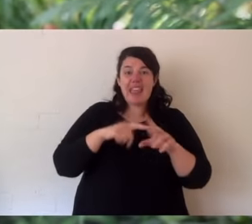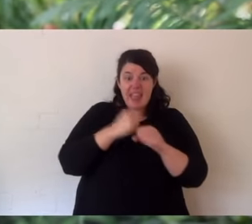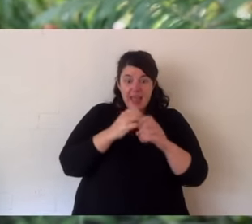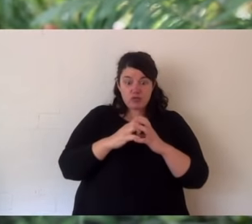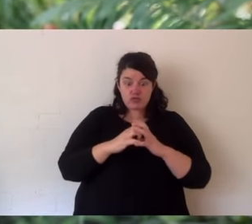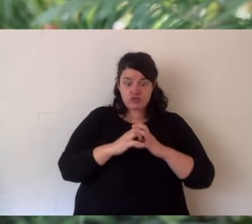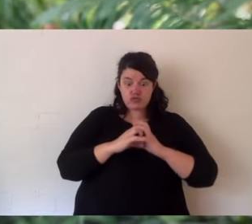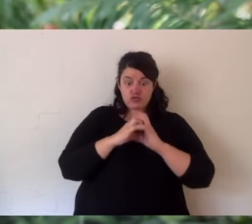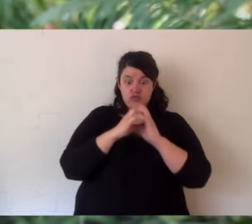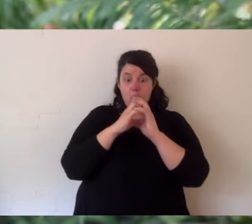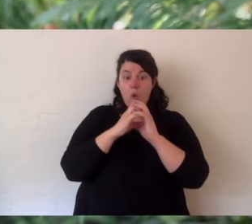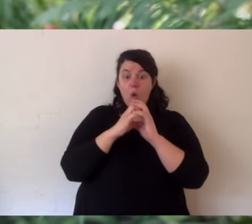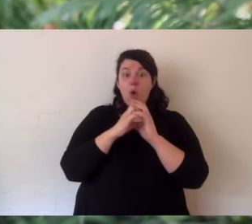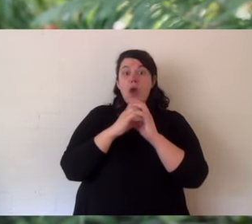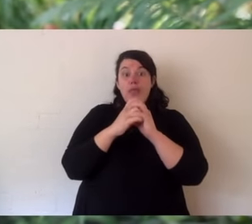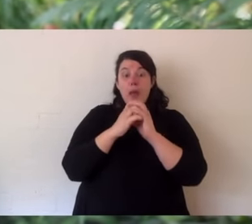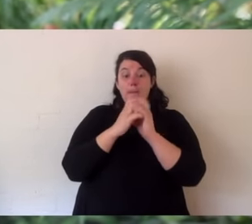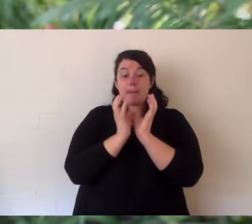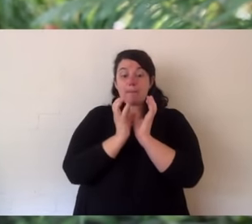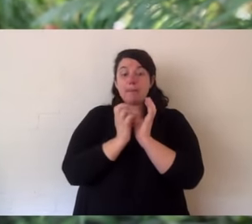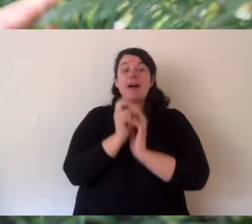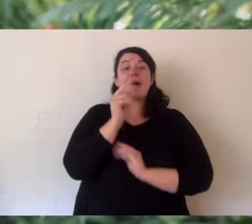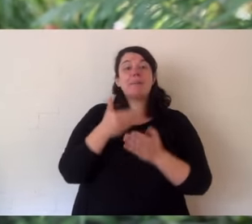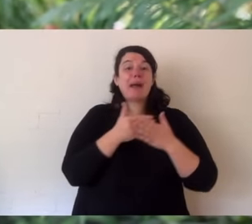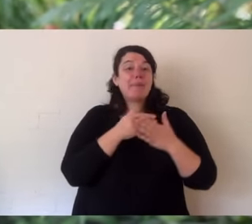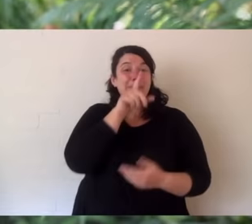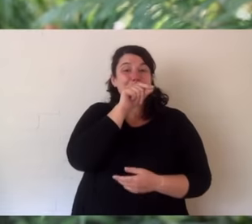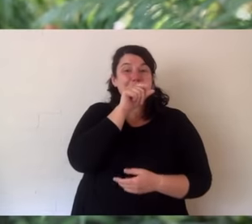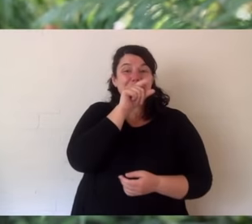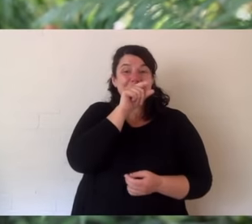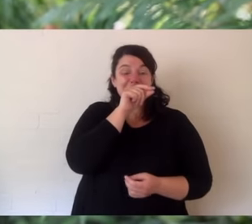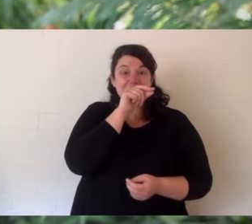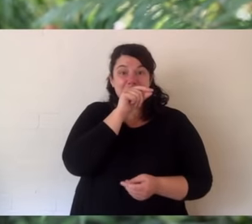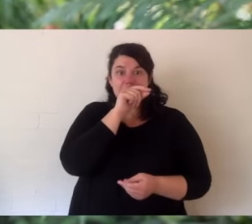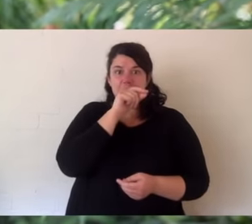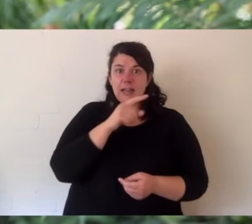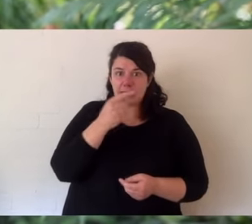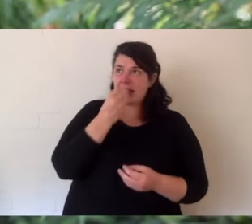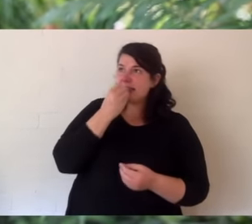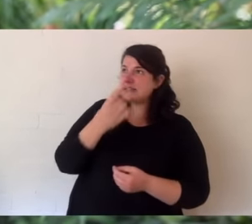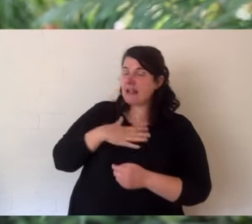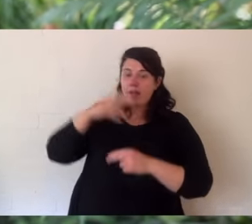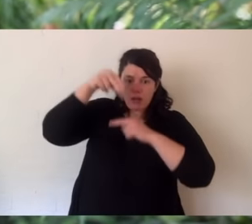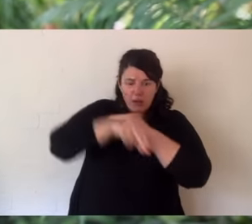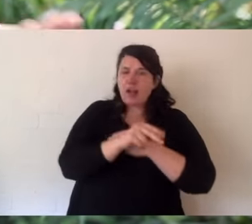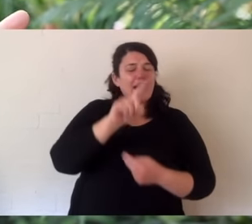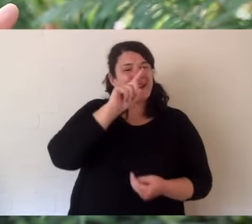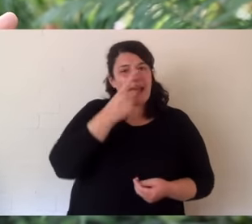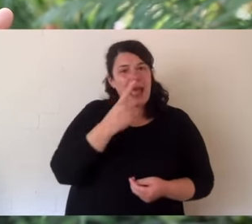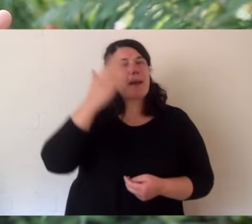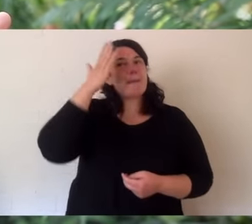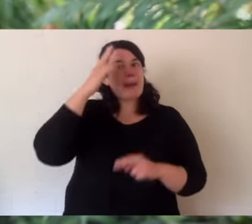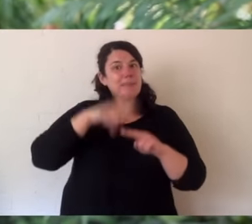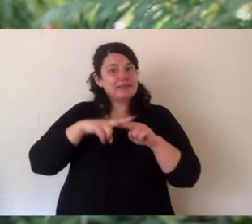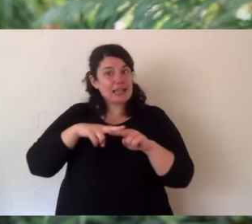through incubation, the egg develops. And a little while after that, the chick hatches. But the chick can't feed itself. So what happens?